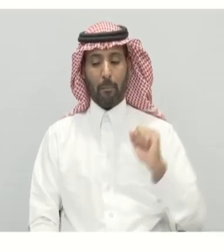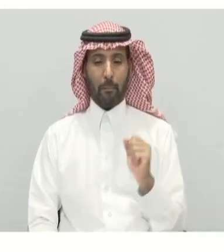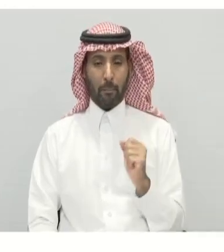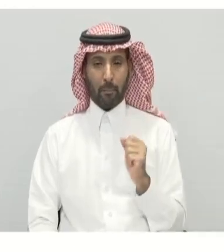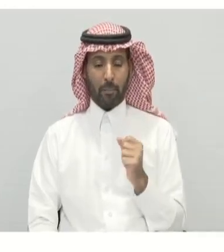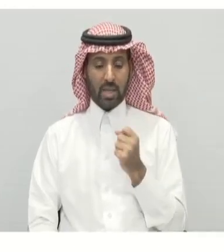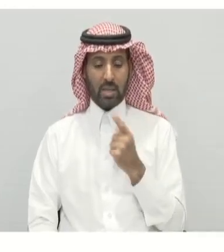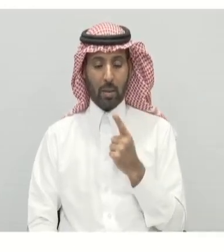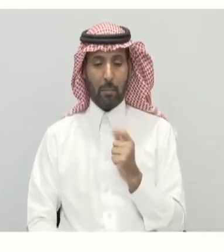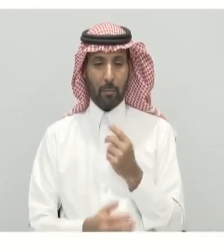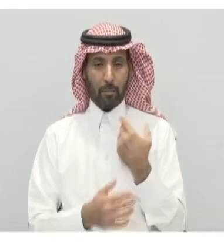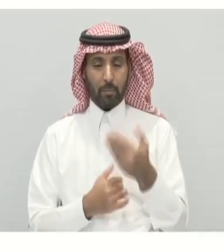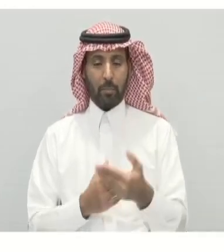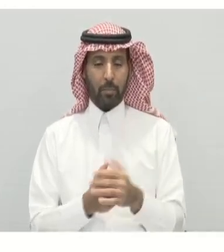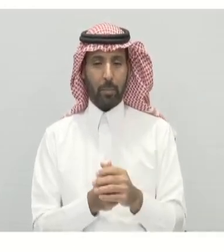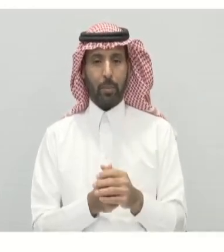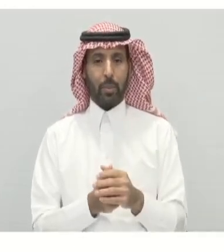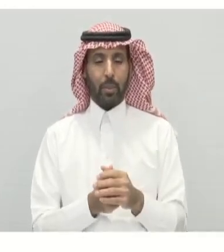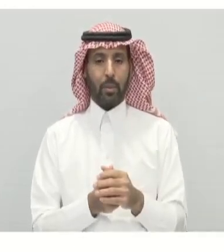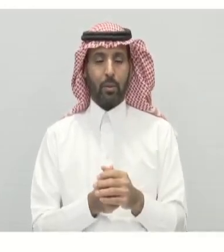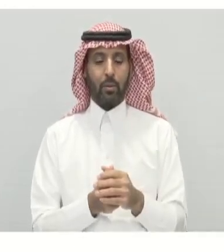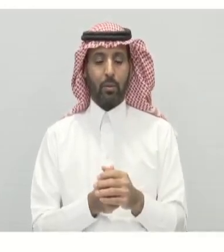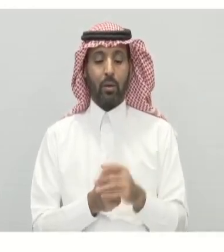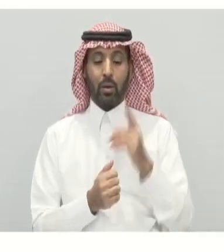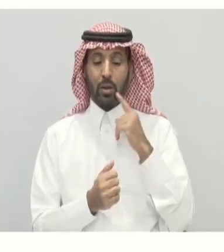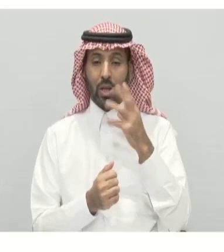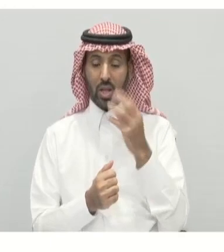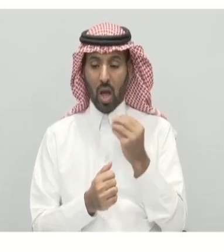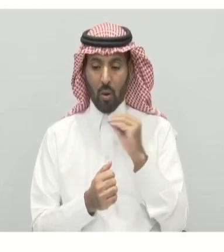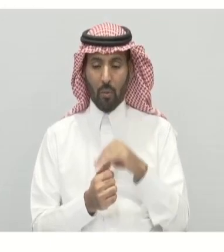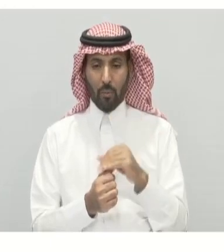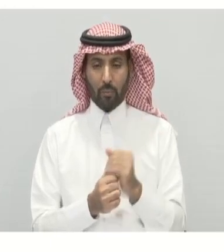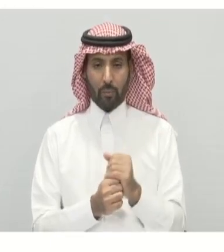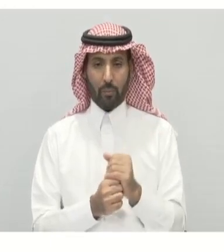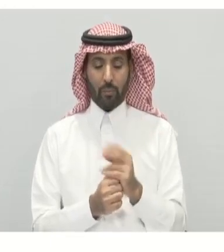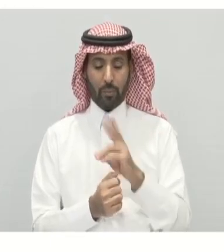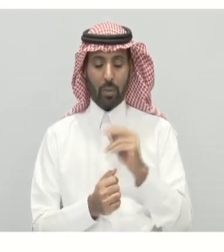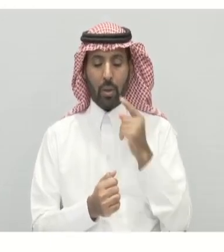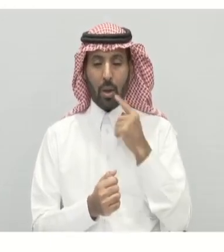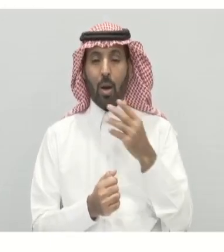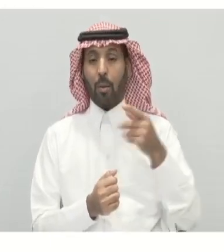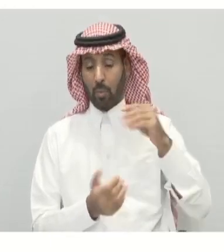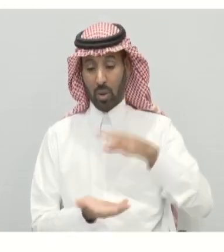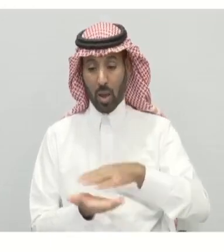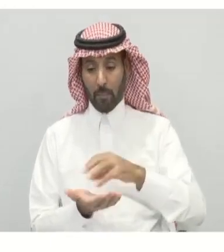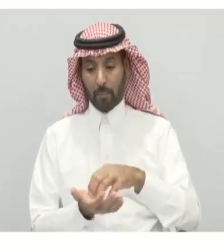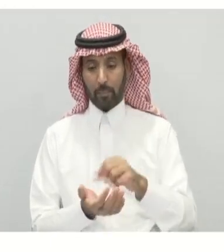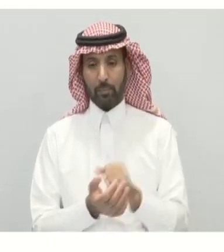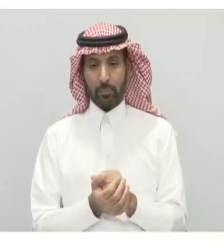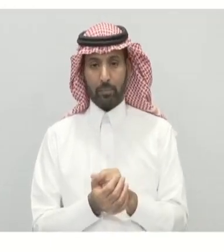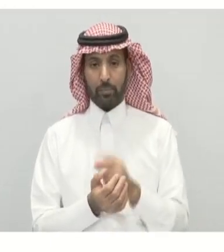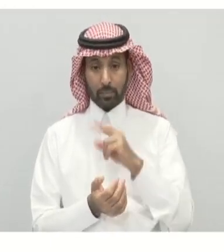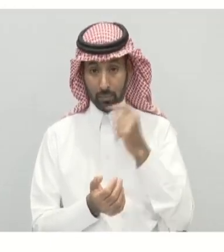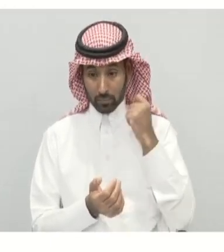stressed. Let's listen together. Turn down. Put up. So as you